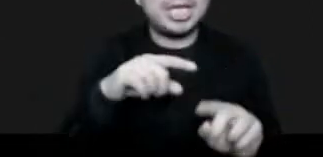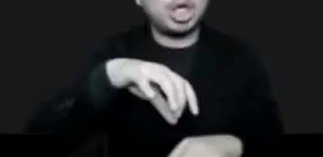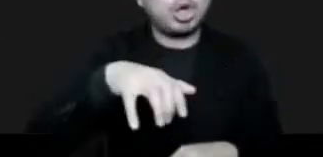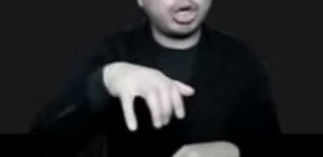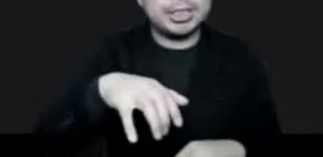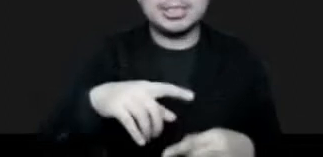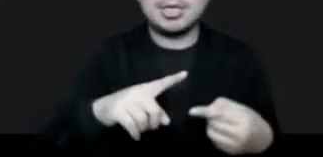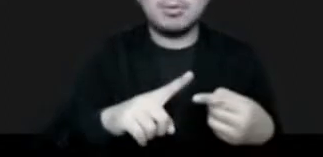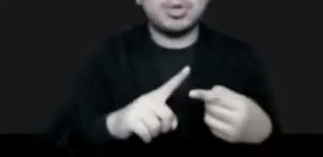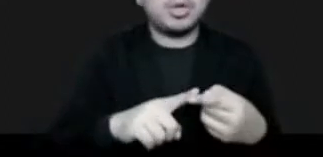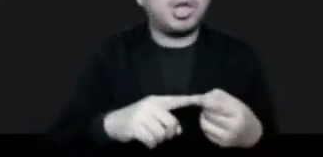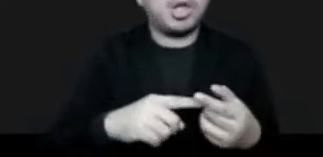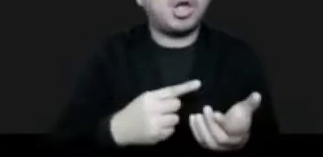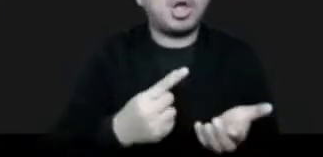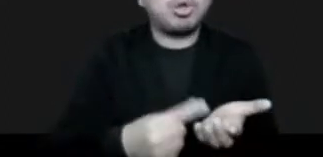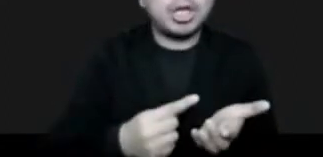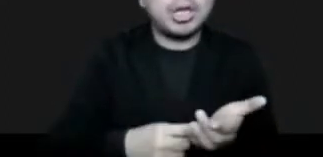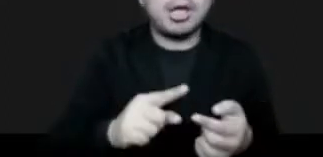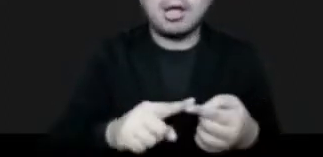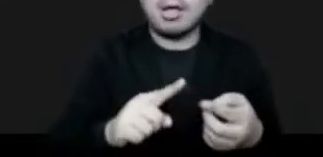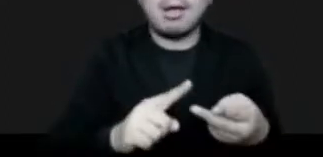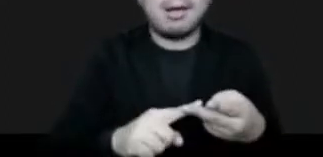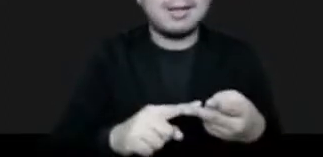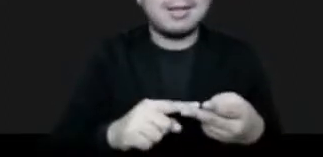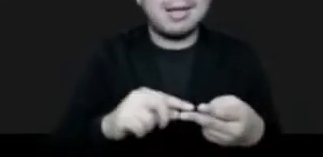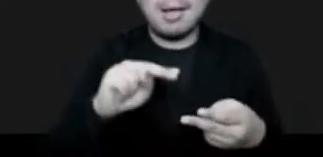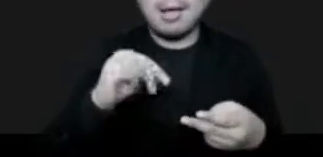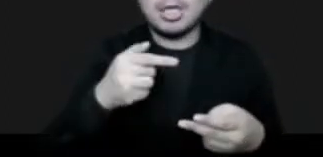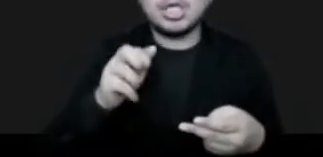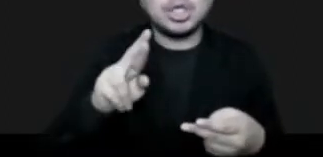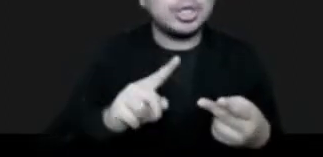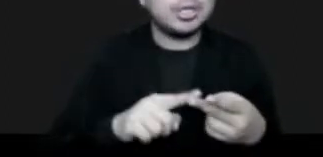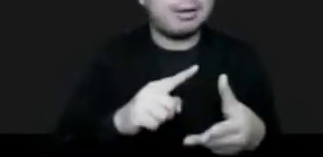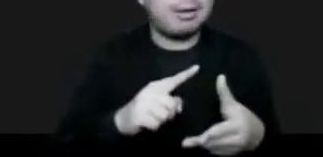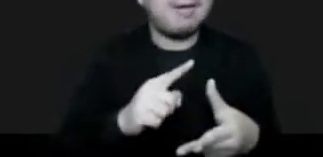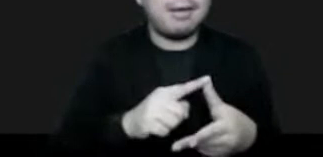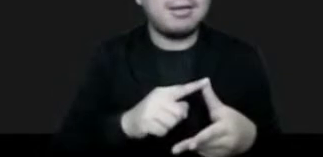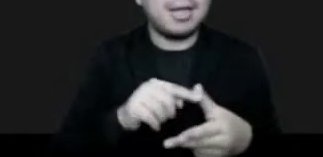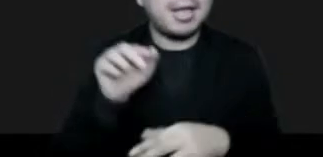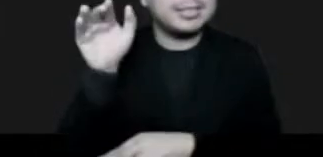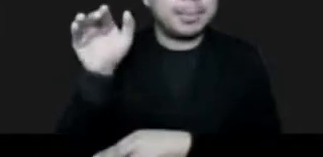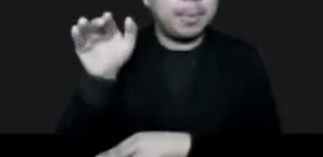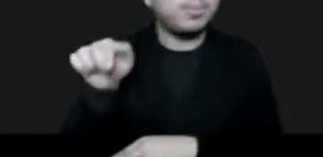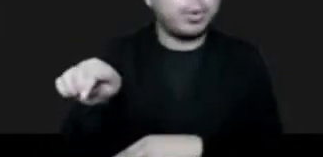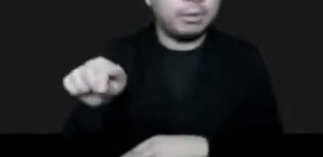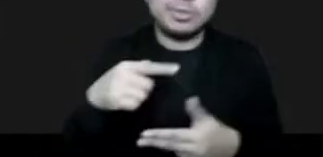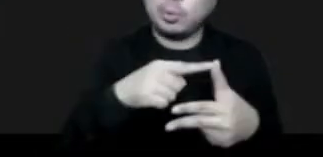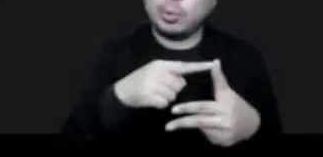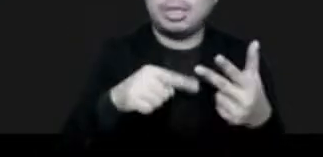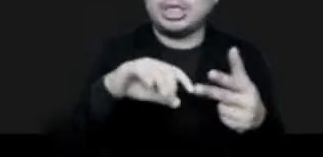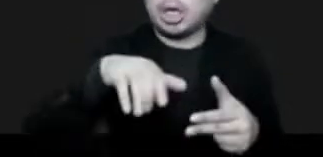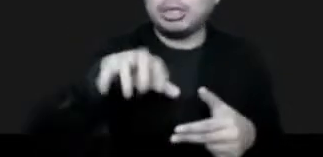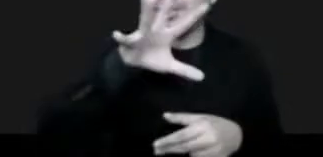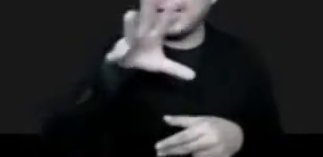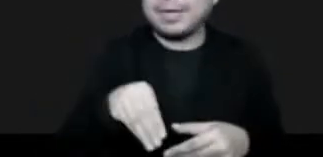Uganda, Niger, and yes, Zimbabwe. So it is important that specifically